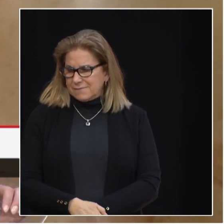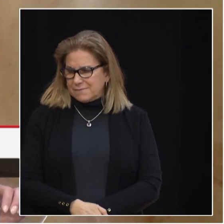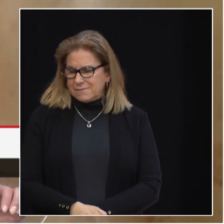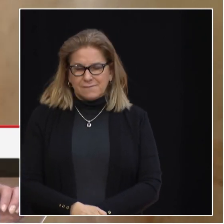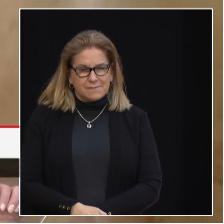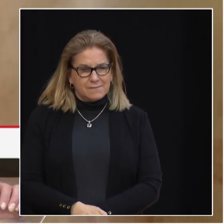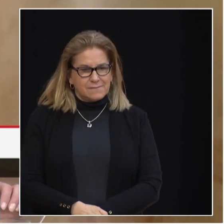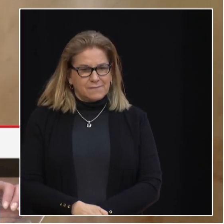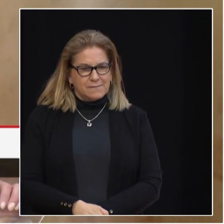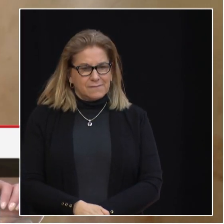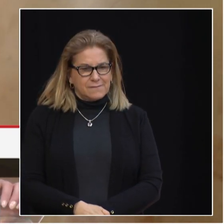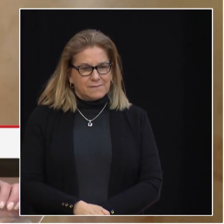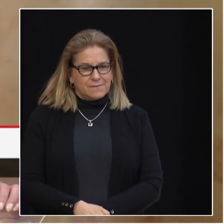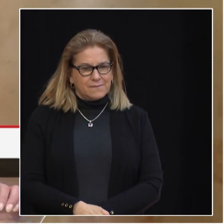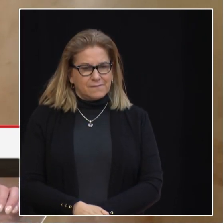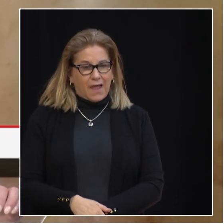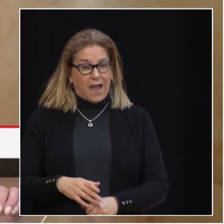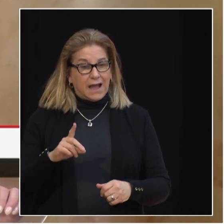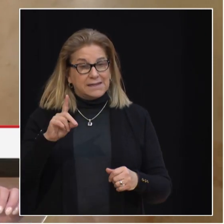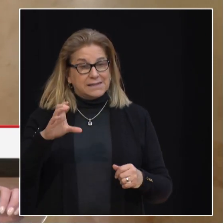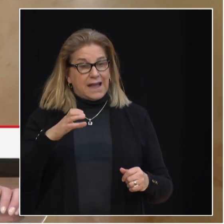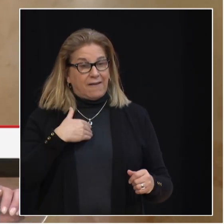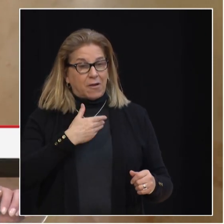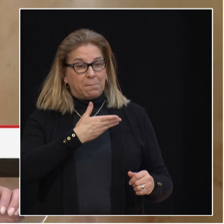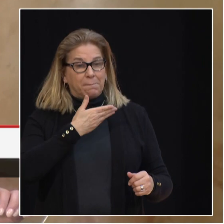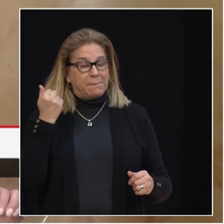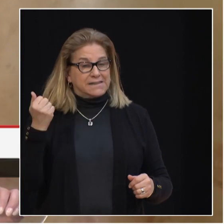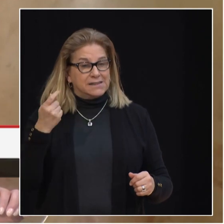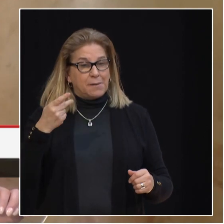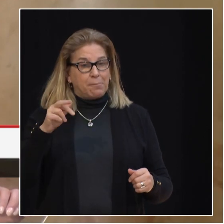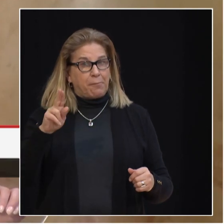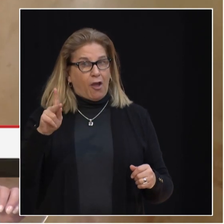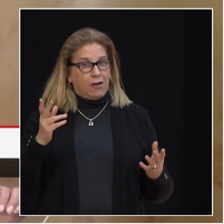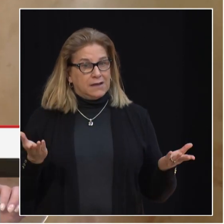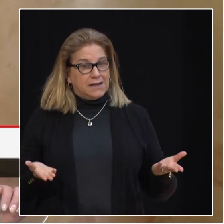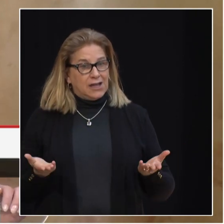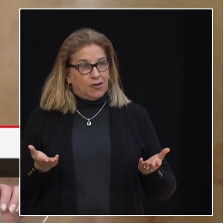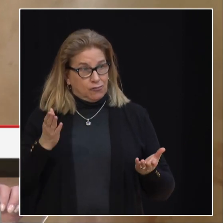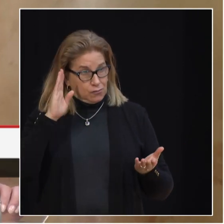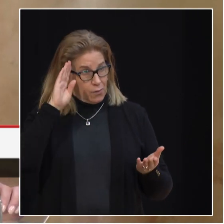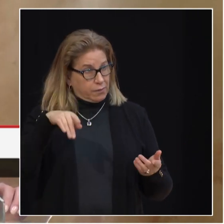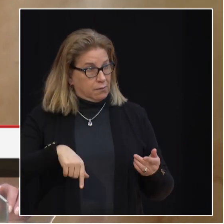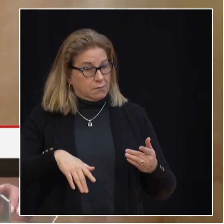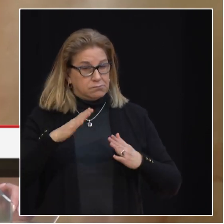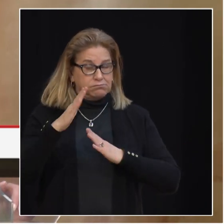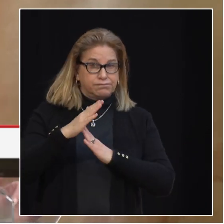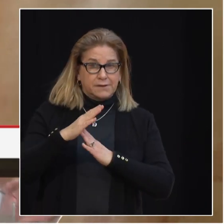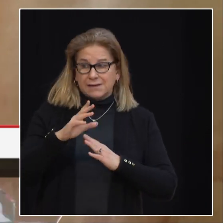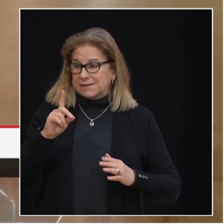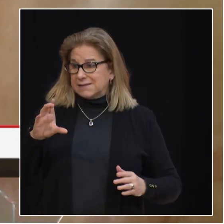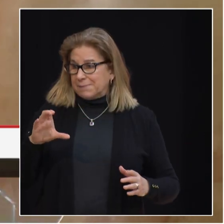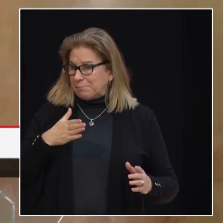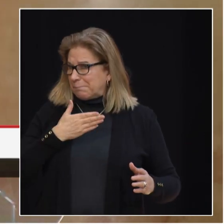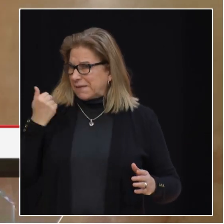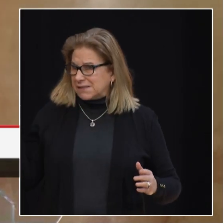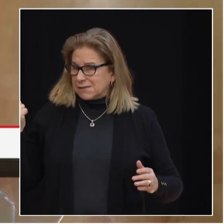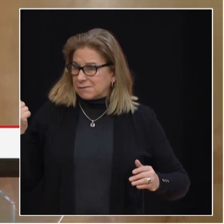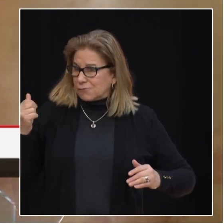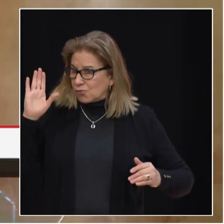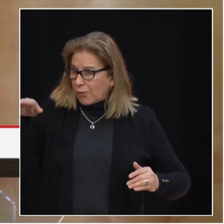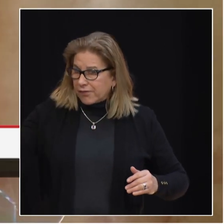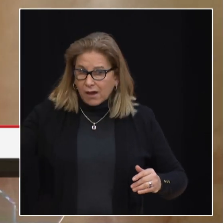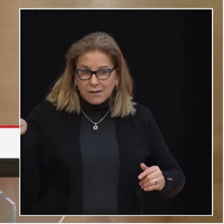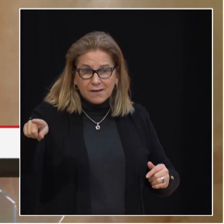Fact. All right, I'm going to introduce the guy responsible for that, Director Delano Hunter of the Department of Parks and Recreation. Come on